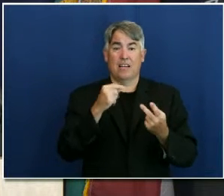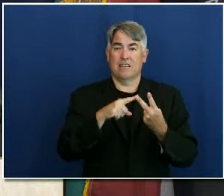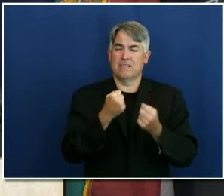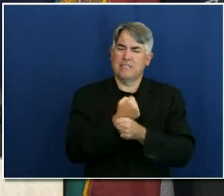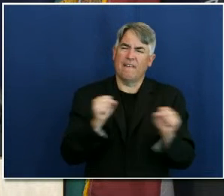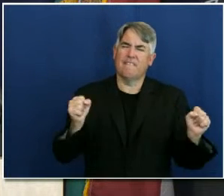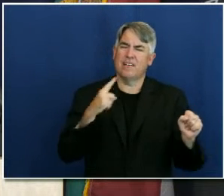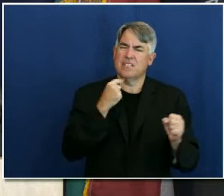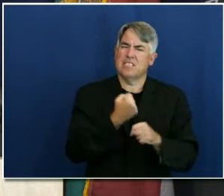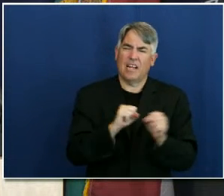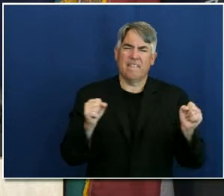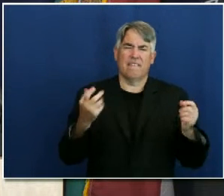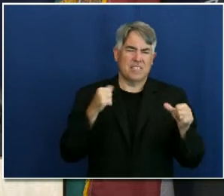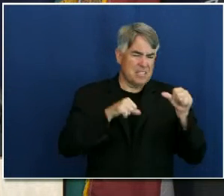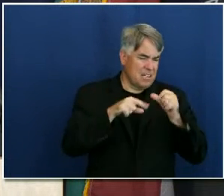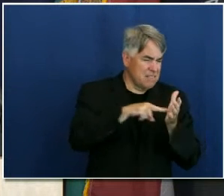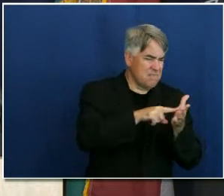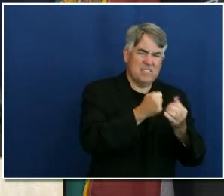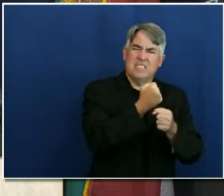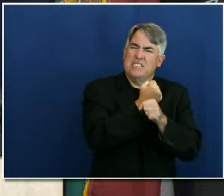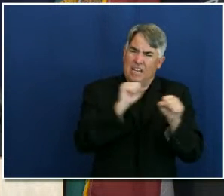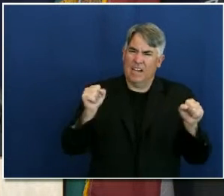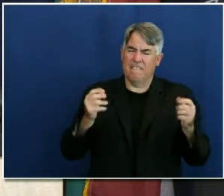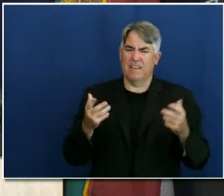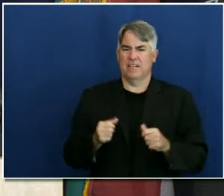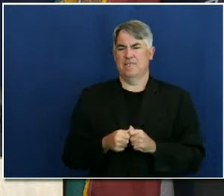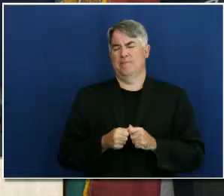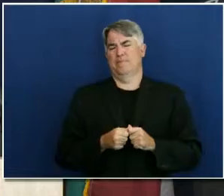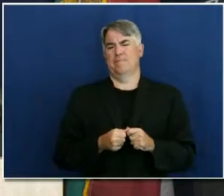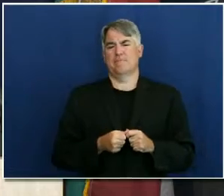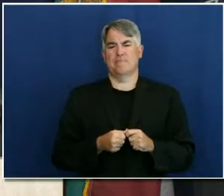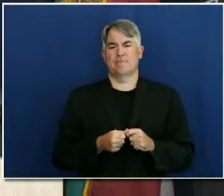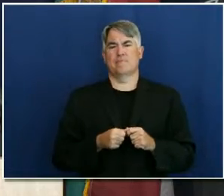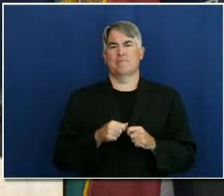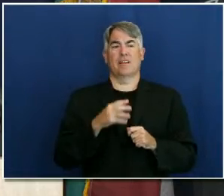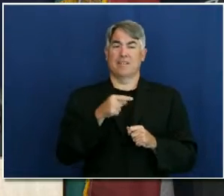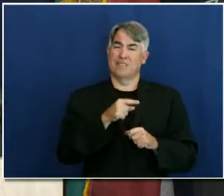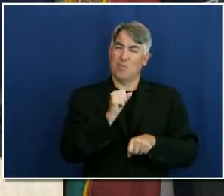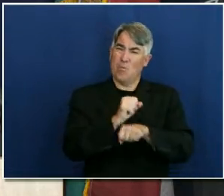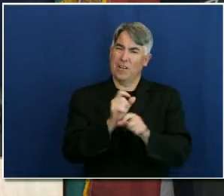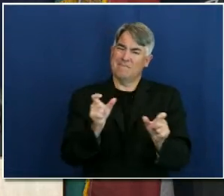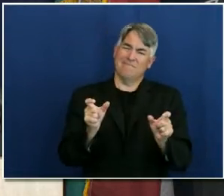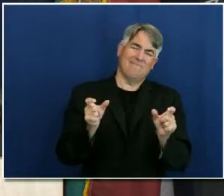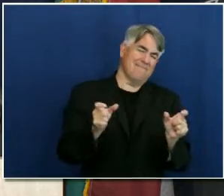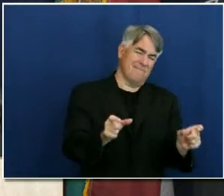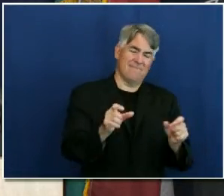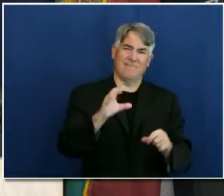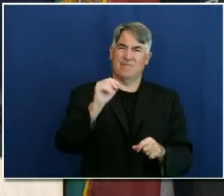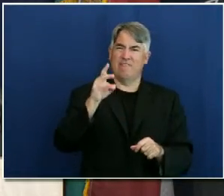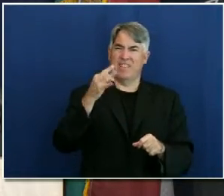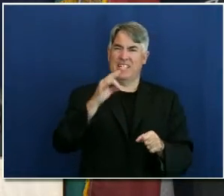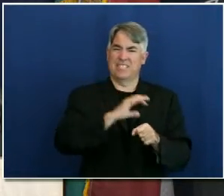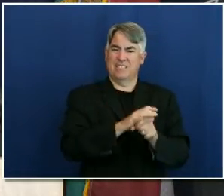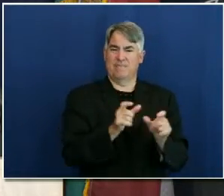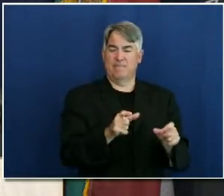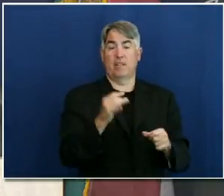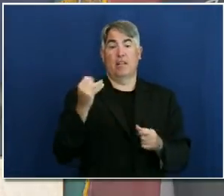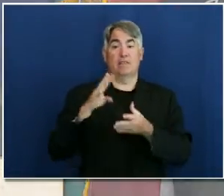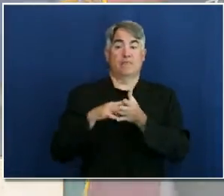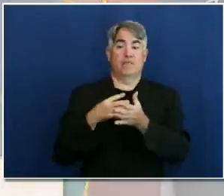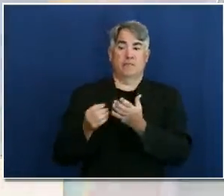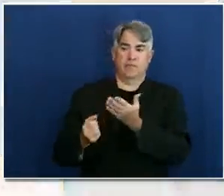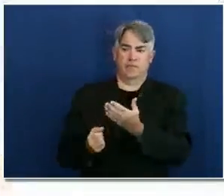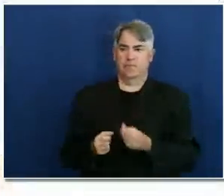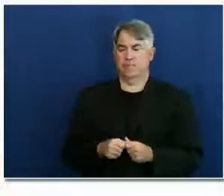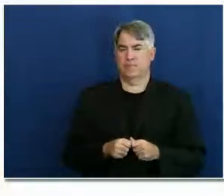countless opportunities to get a free, safe, and effective vaccine. With that, let's jump into our charts for today. First one